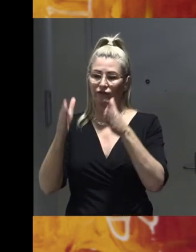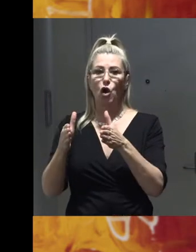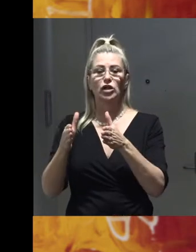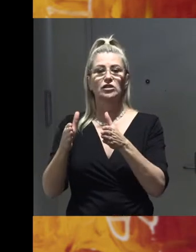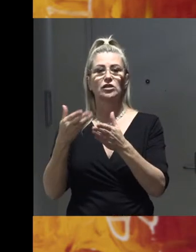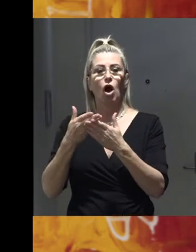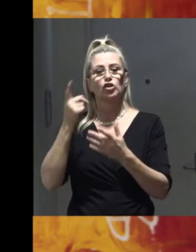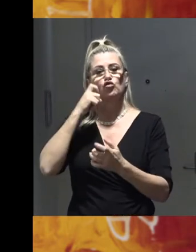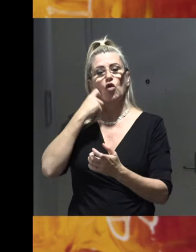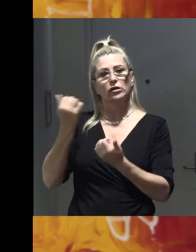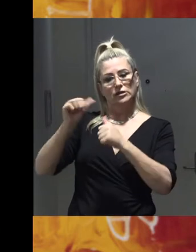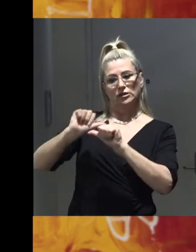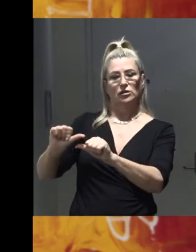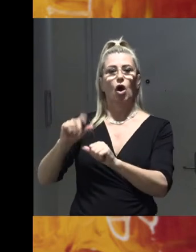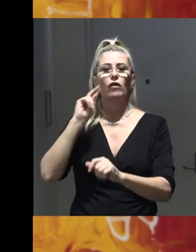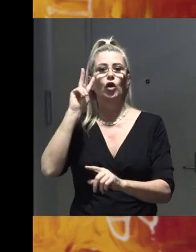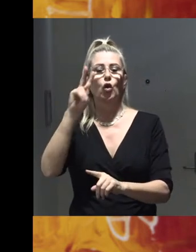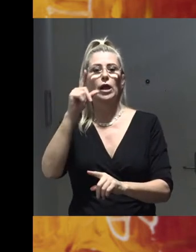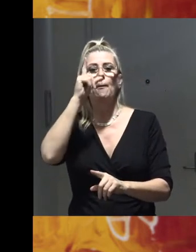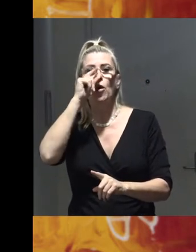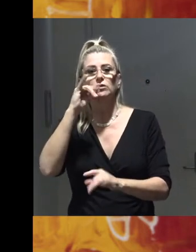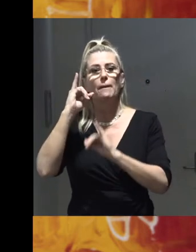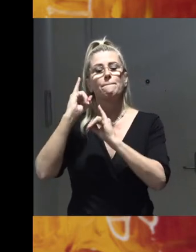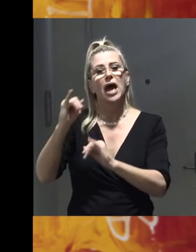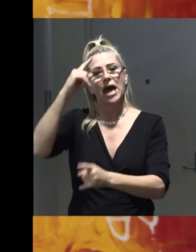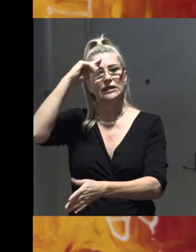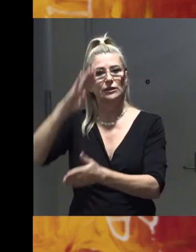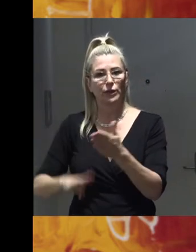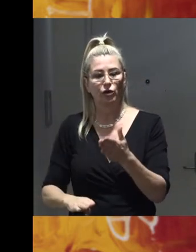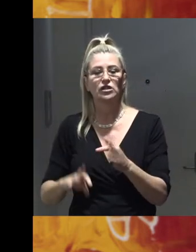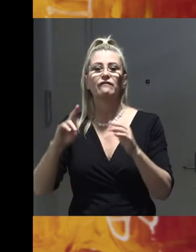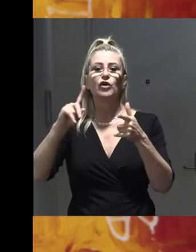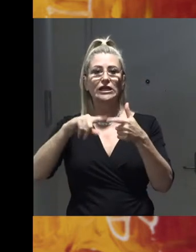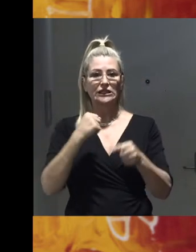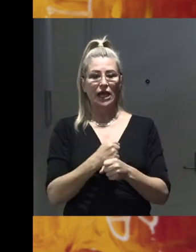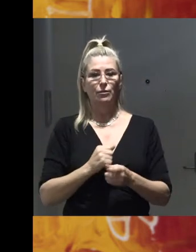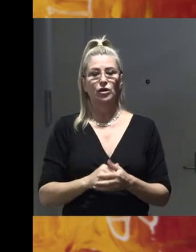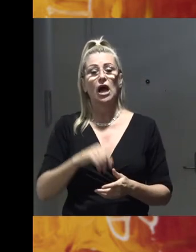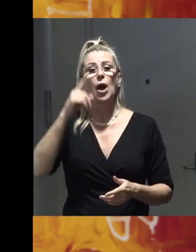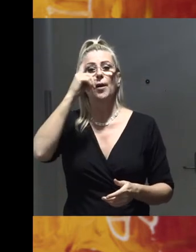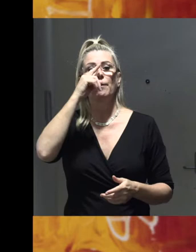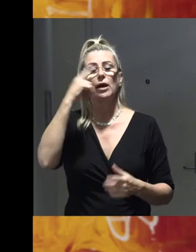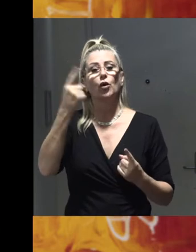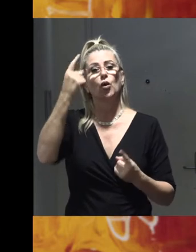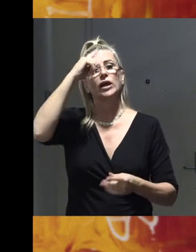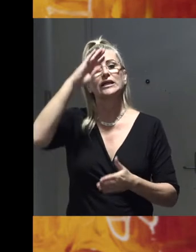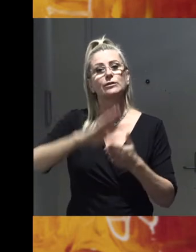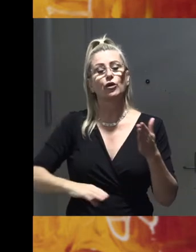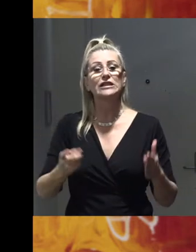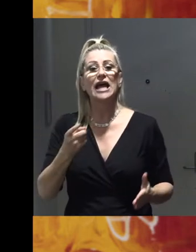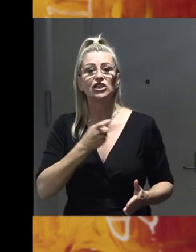avoidance or bad things potentially happening to the self. For example, people experiencing anxiety tend to